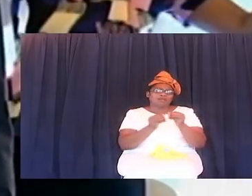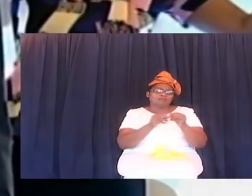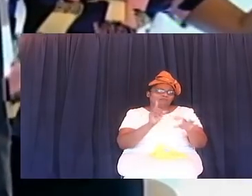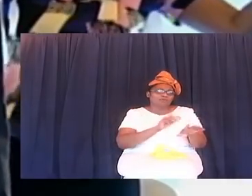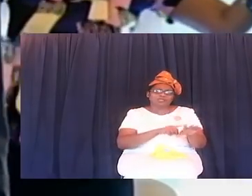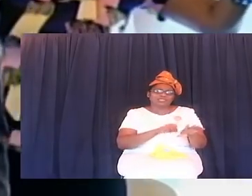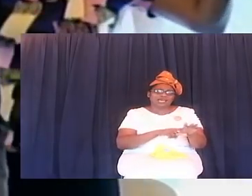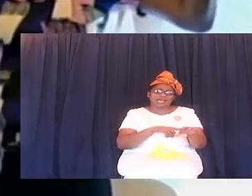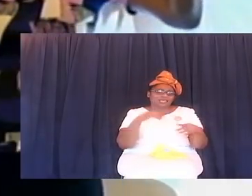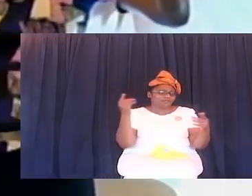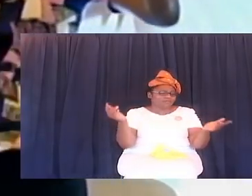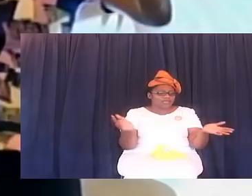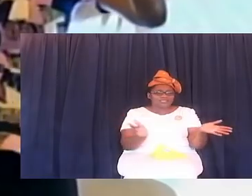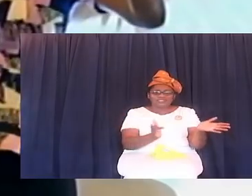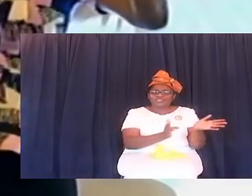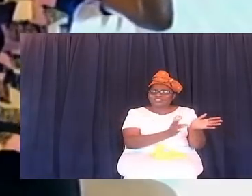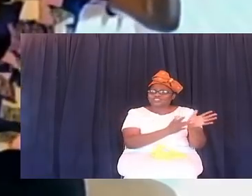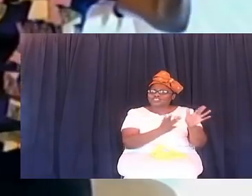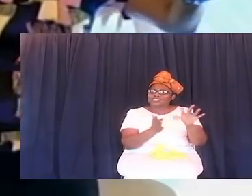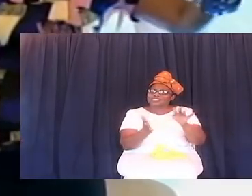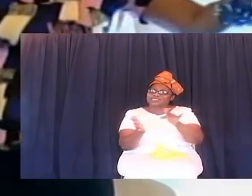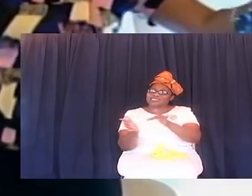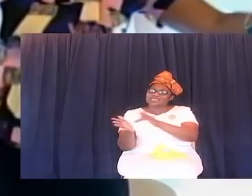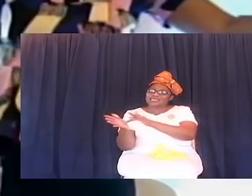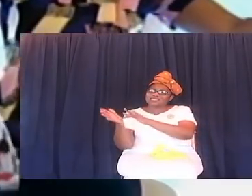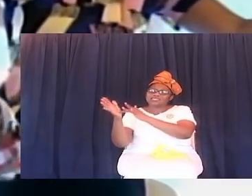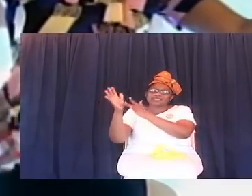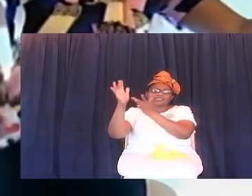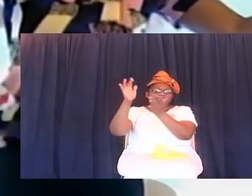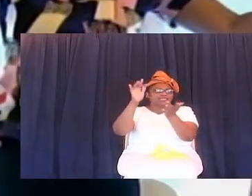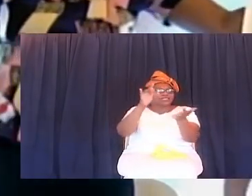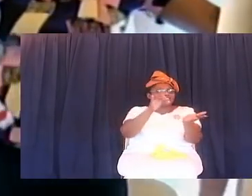My God, my God, my God, my God.